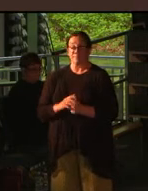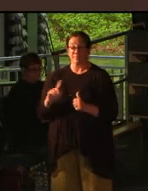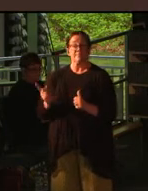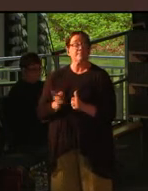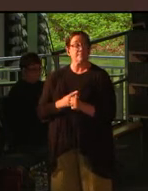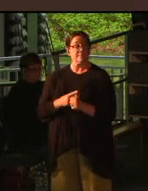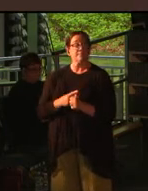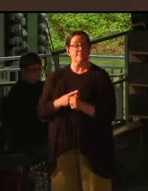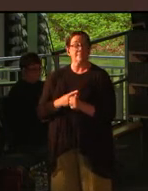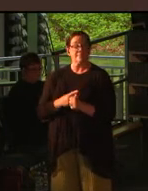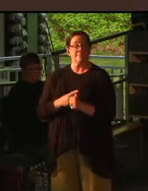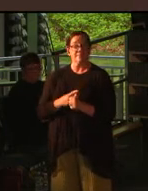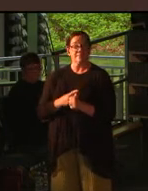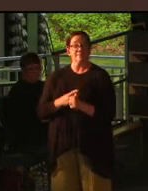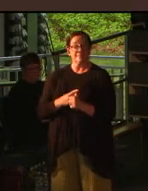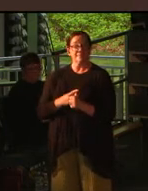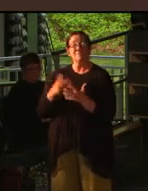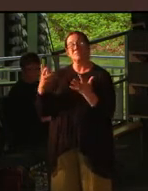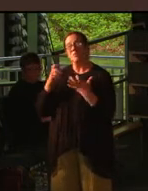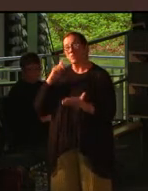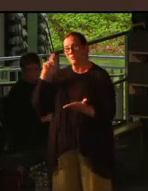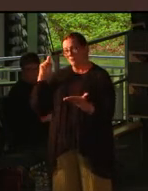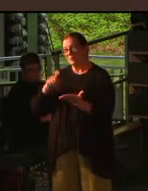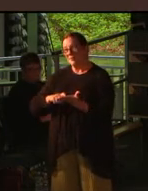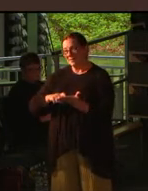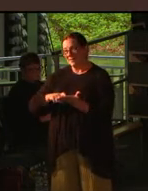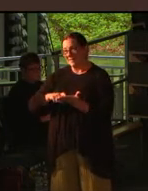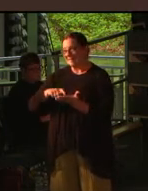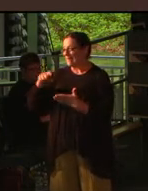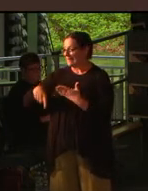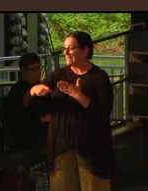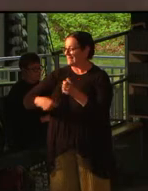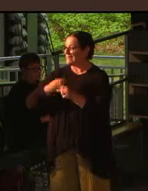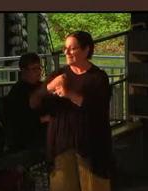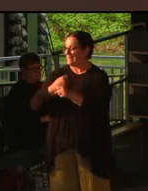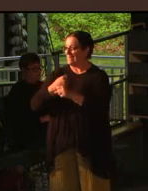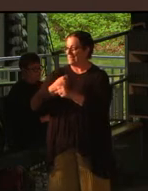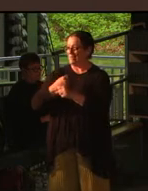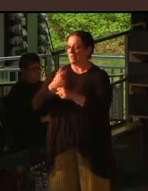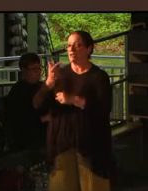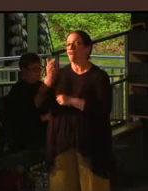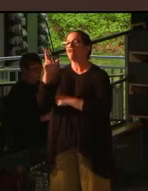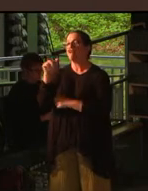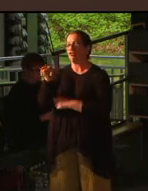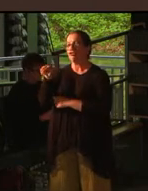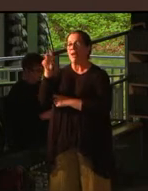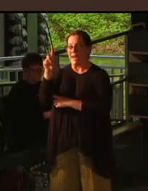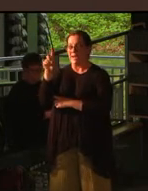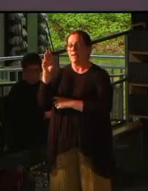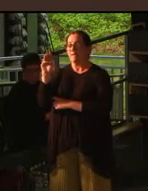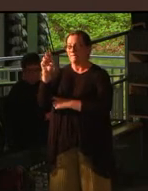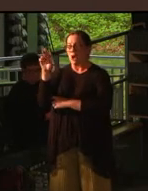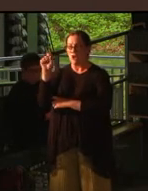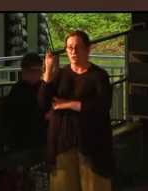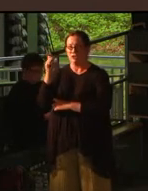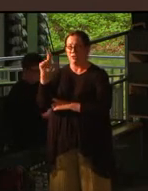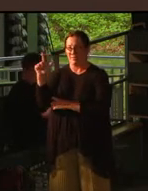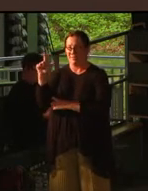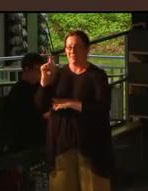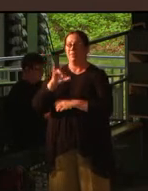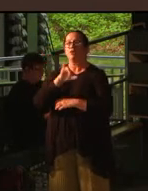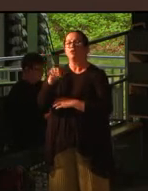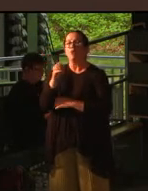First, I would like to recognize this year's Grand Marshal, Joyce